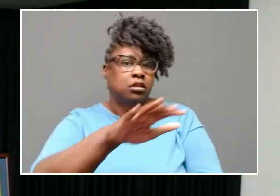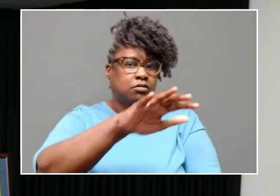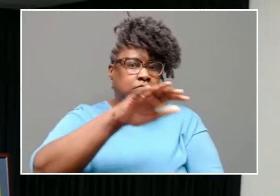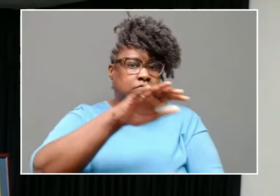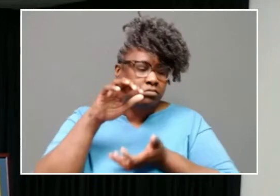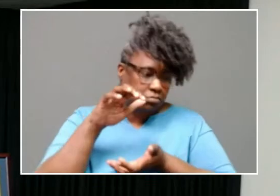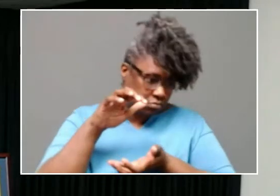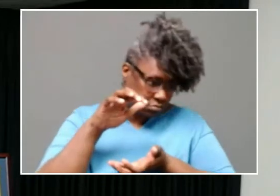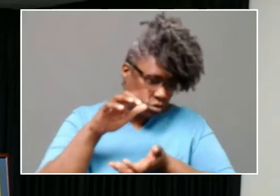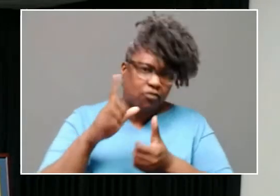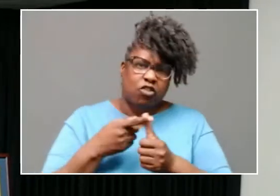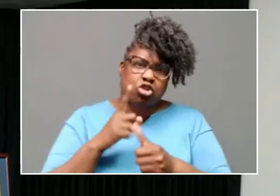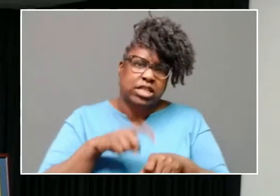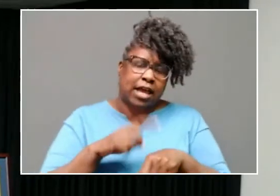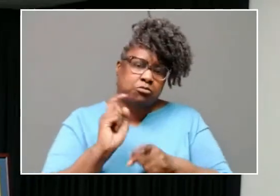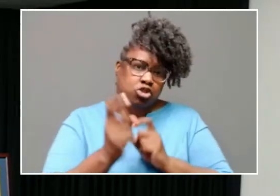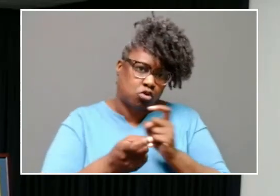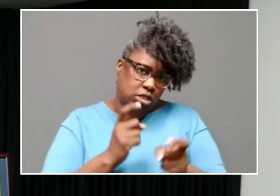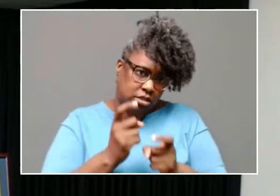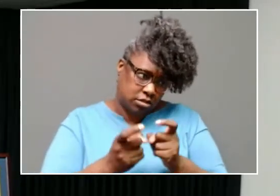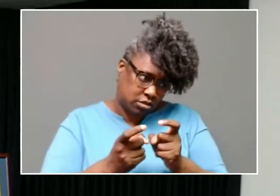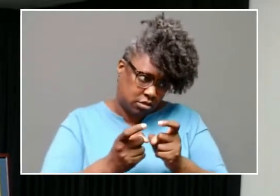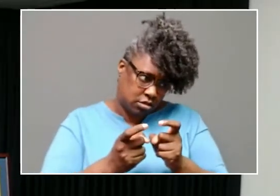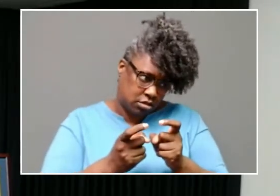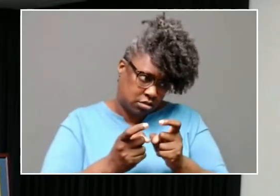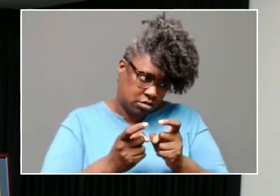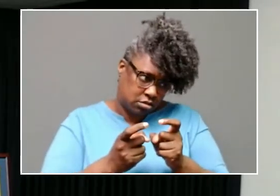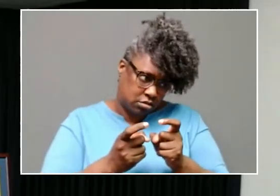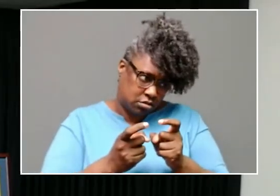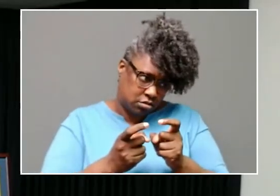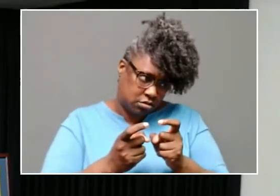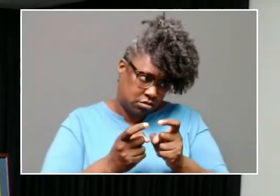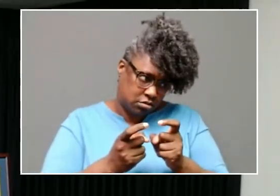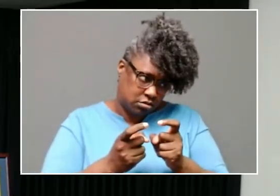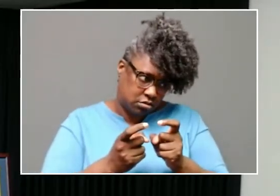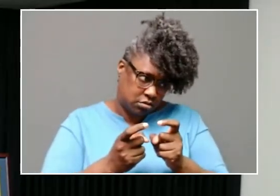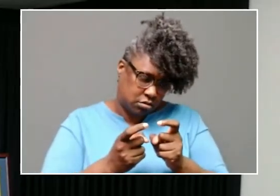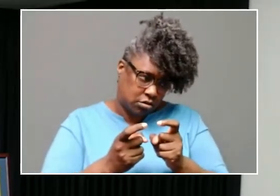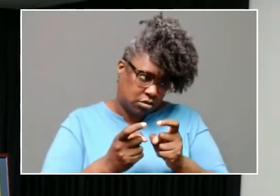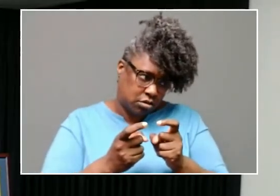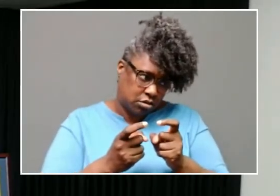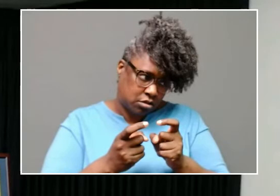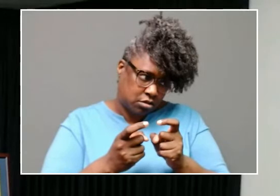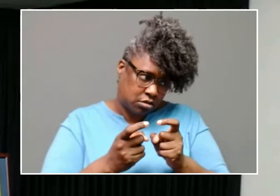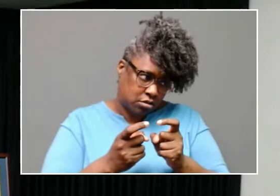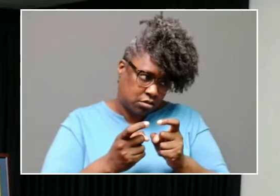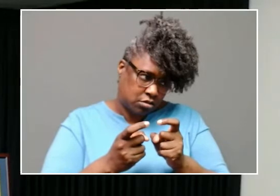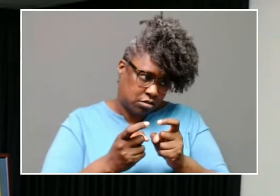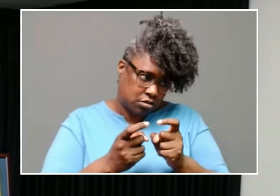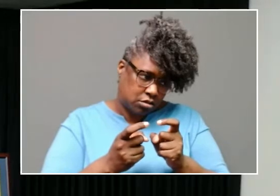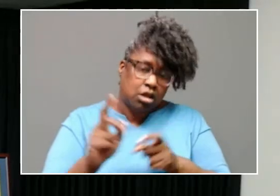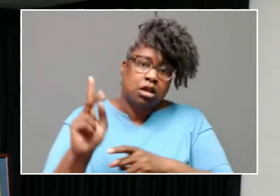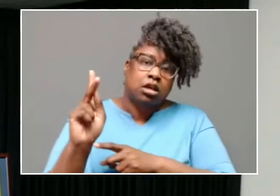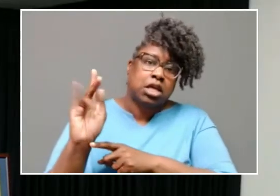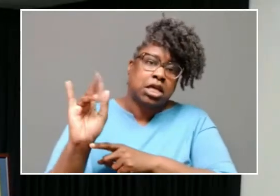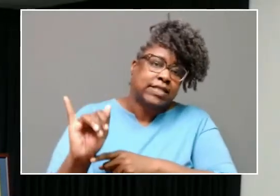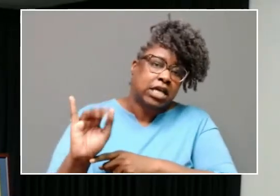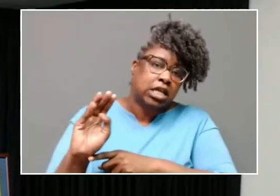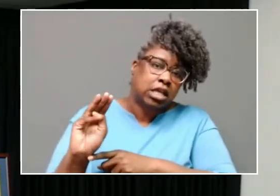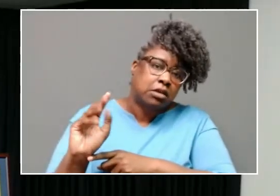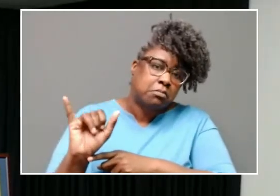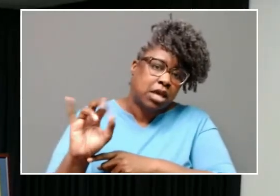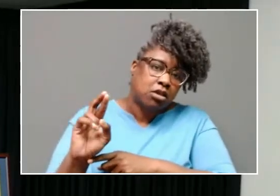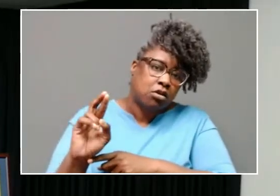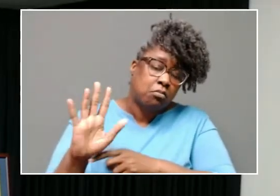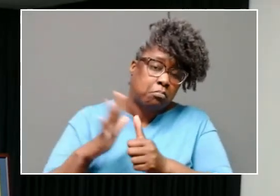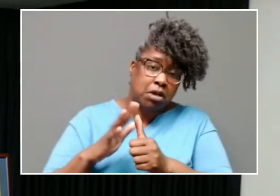industry, with a large share of that coming from WDB Transport and people related to the London, Kentucky mayor. My first question is,